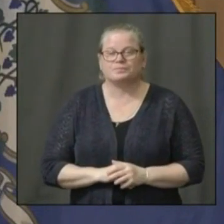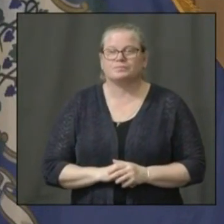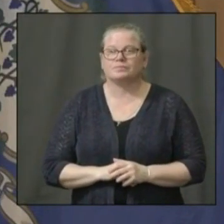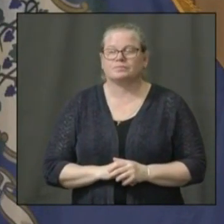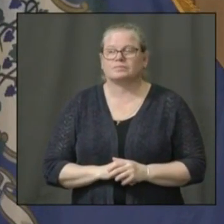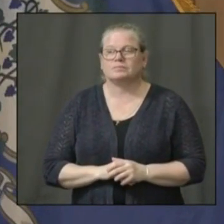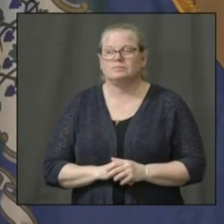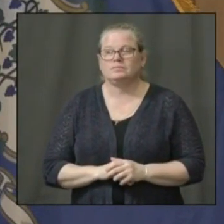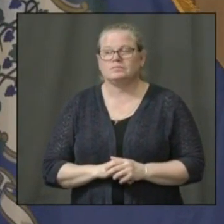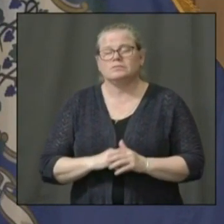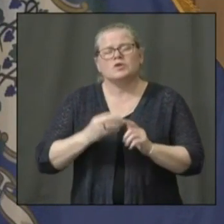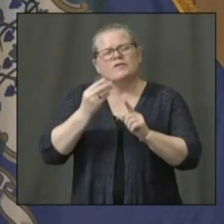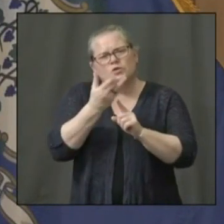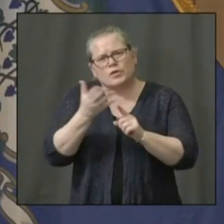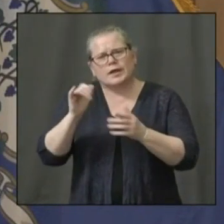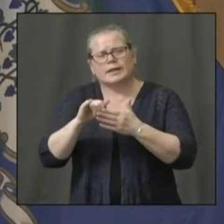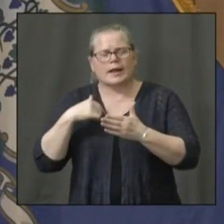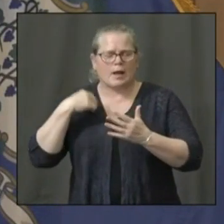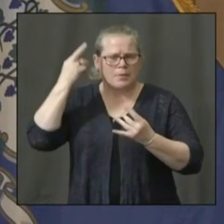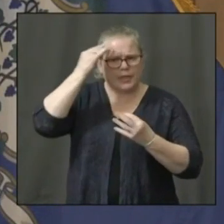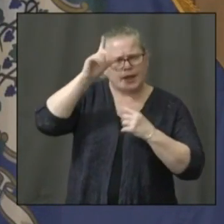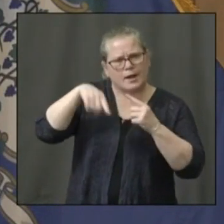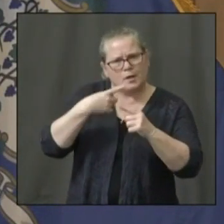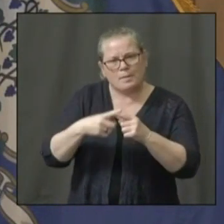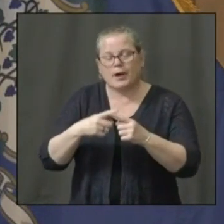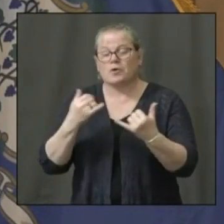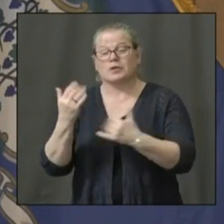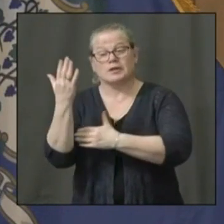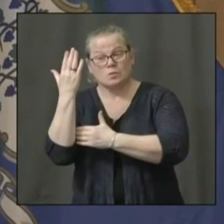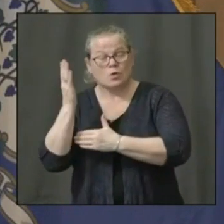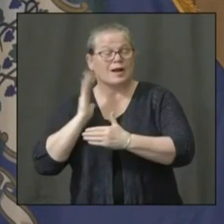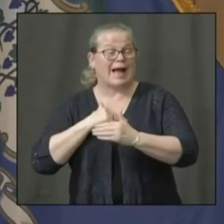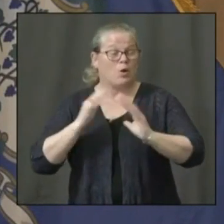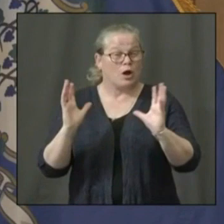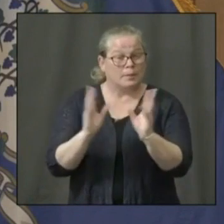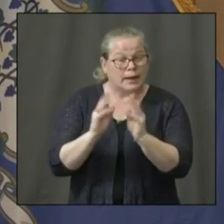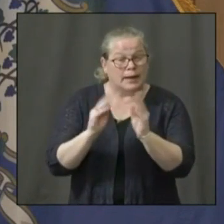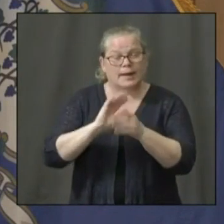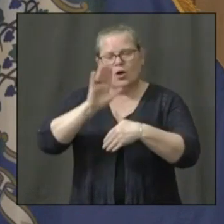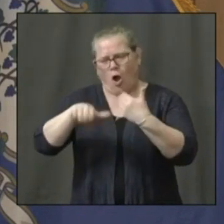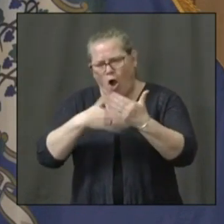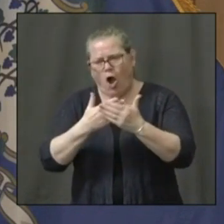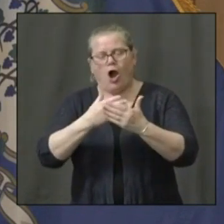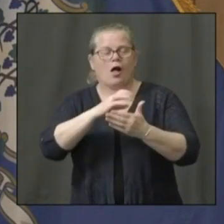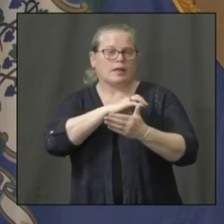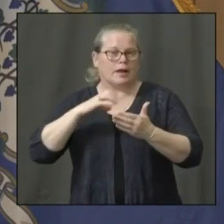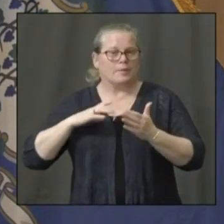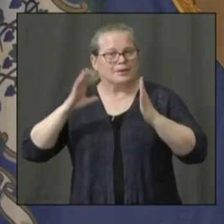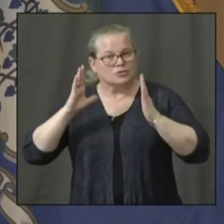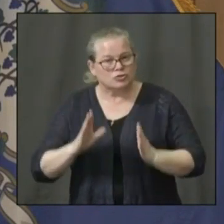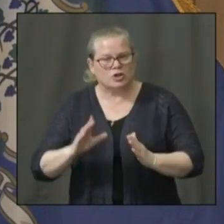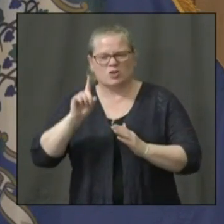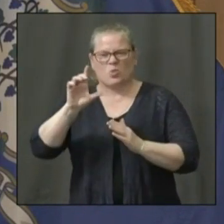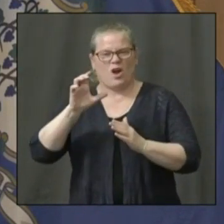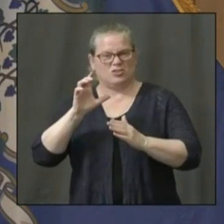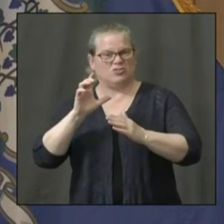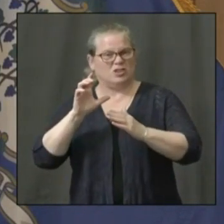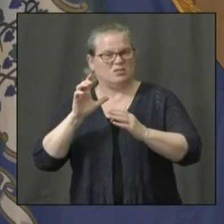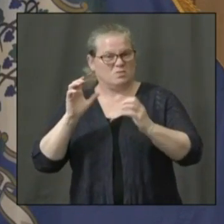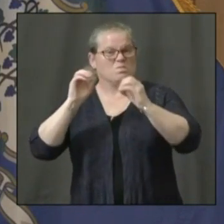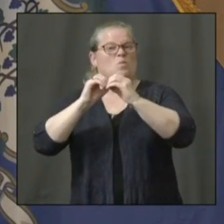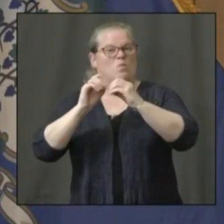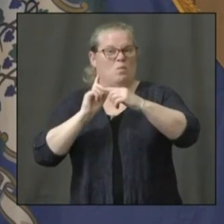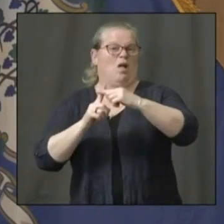about. As we had our unified command meeting this morning with all of the commissioners, 100 plus virtually